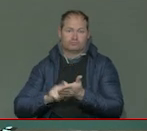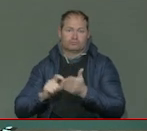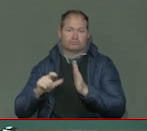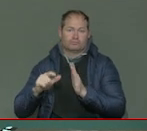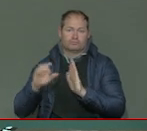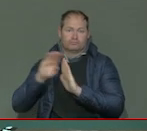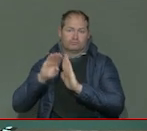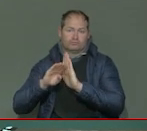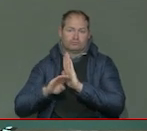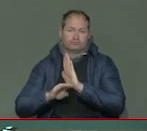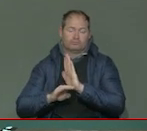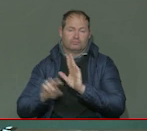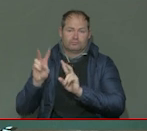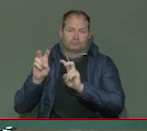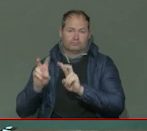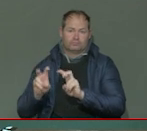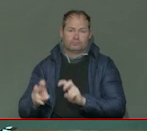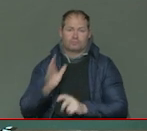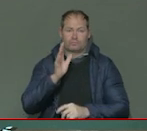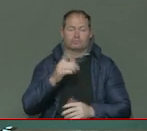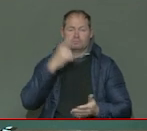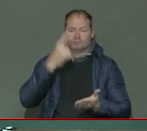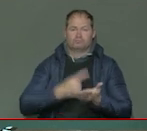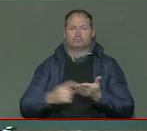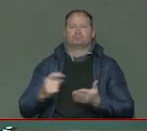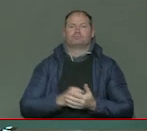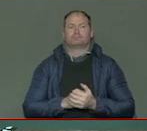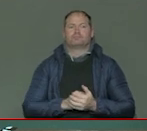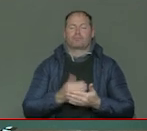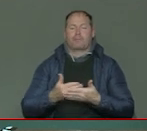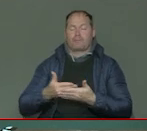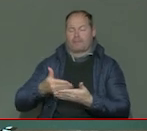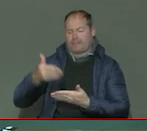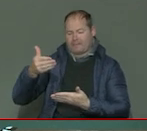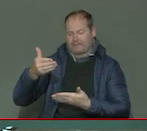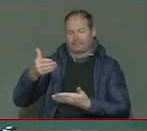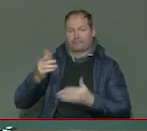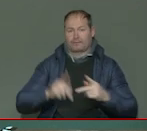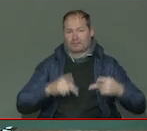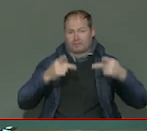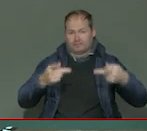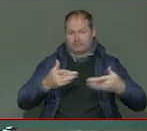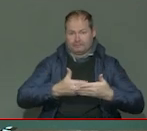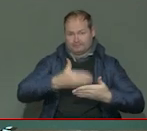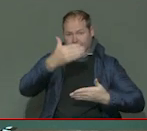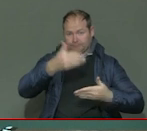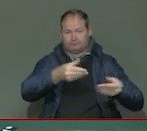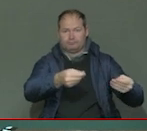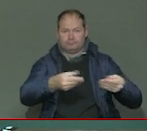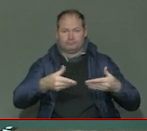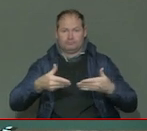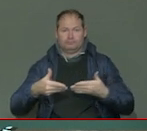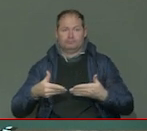control, and our statement that we receive from our suppliers, the creditors ledger and